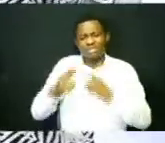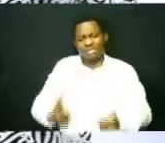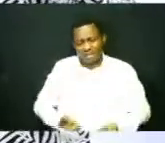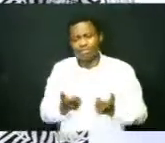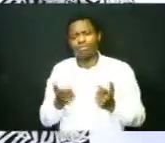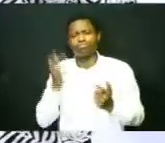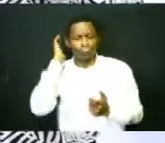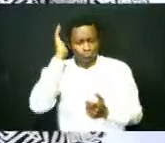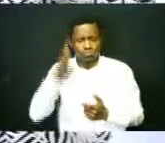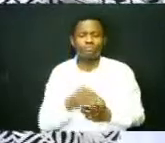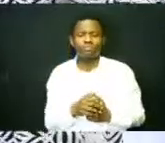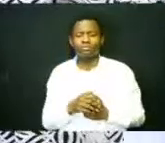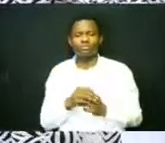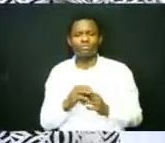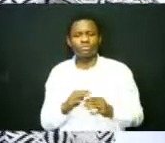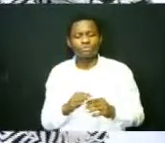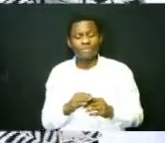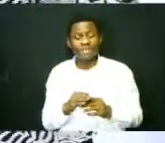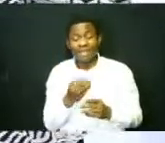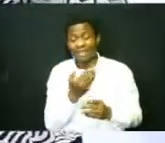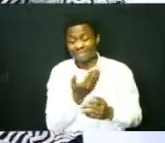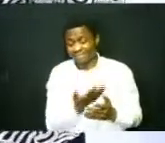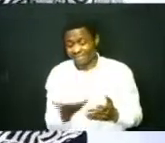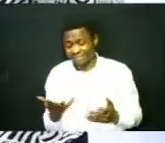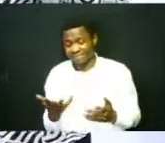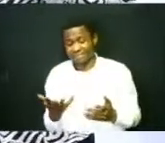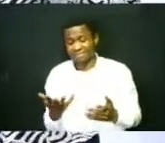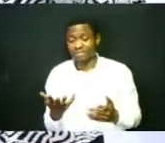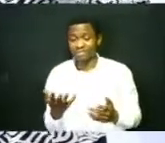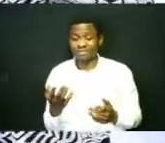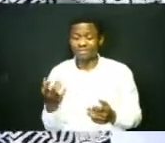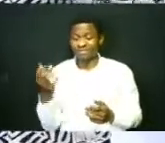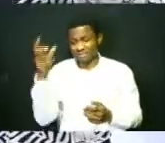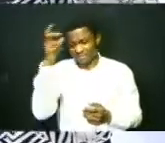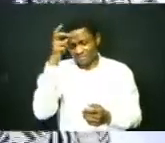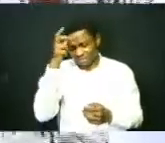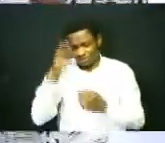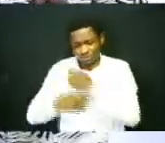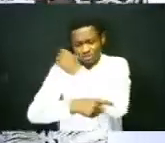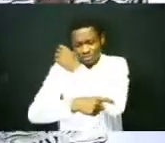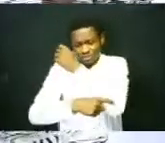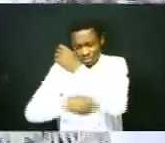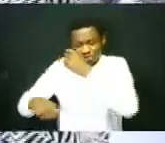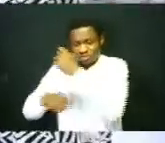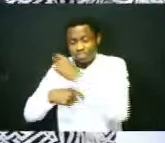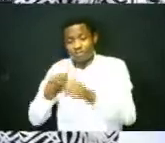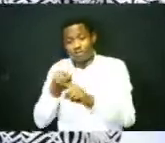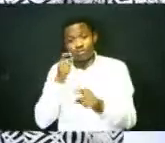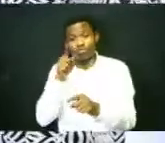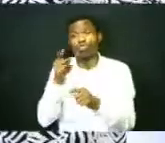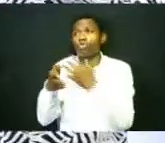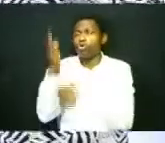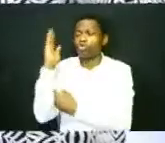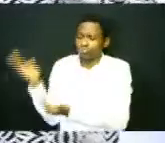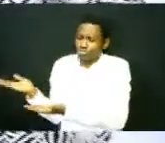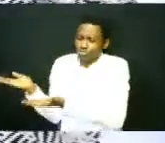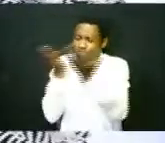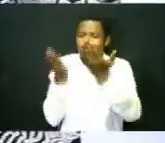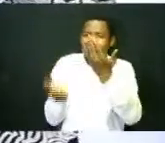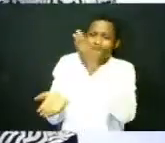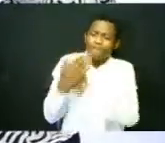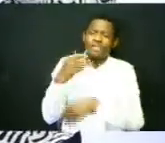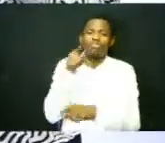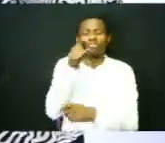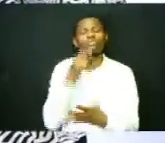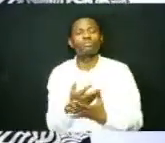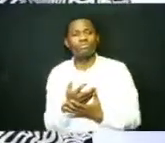life. Bring restoration of everything that the enemy has stolen. Bring the honor in the